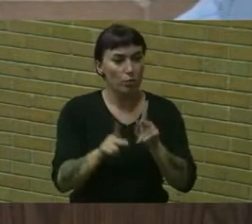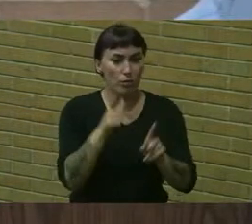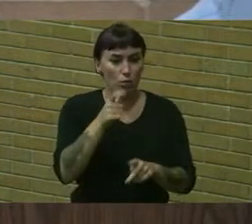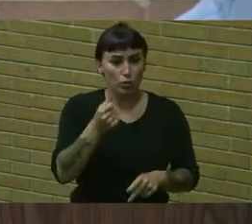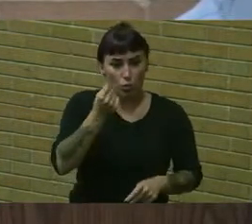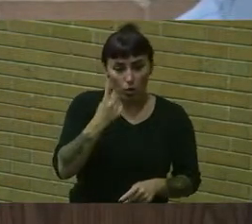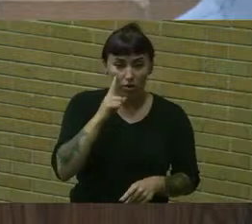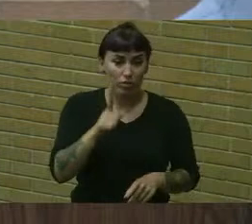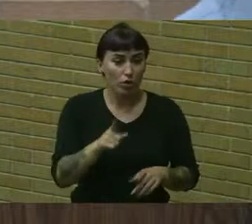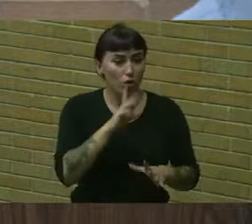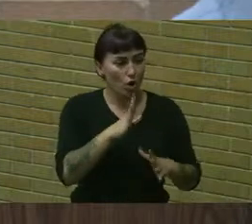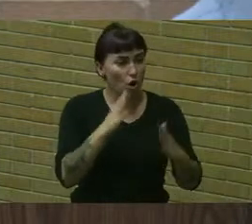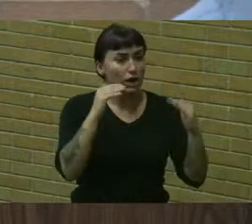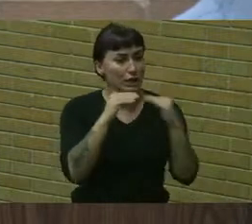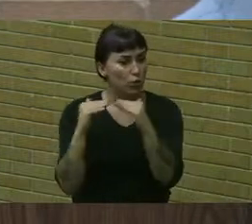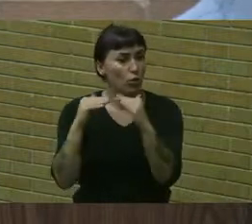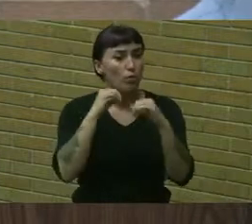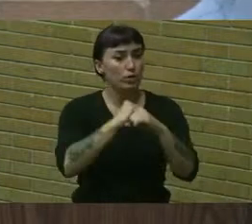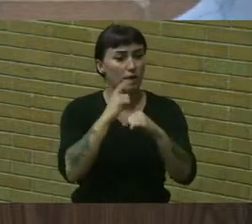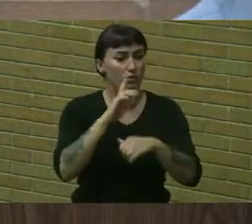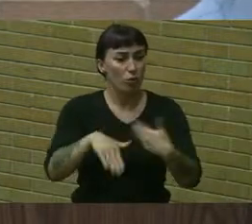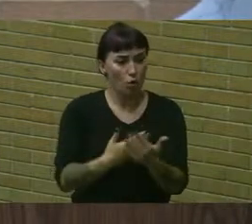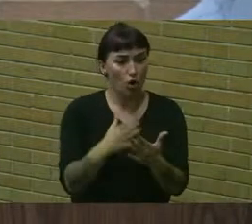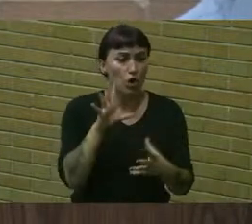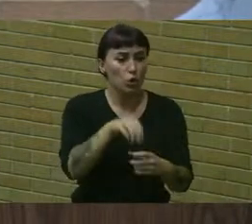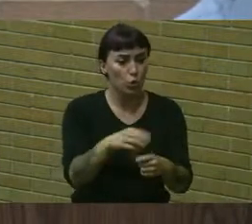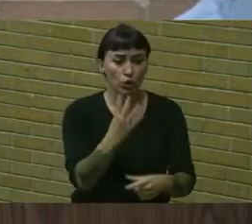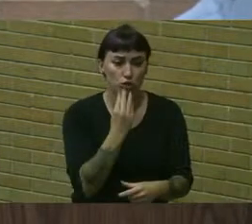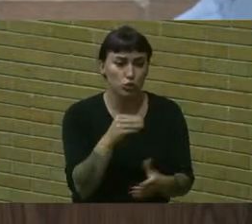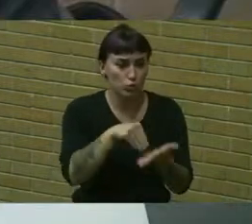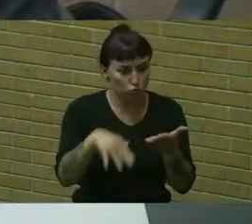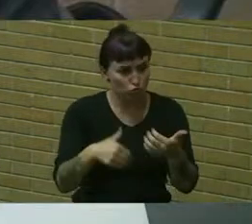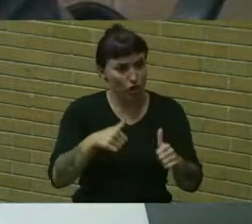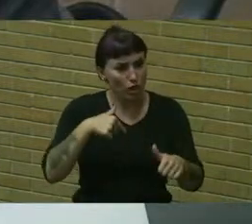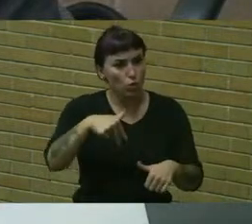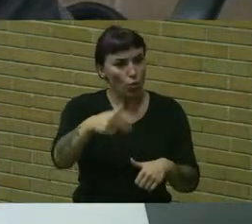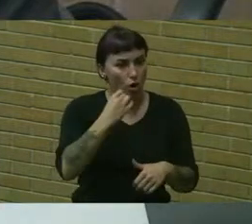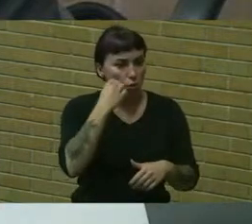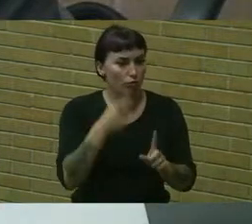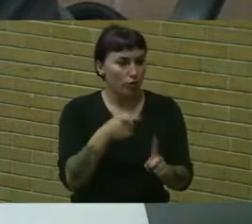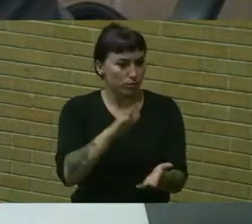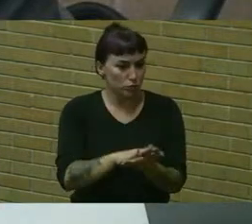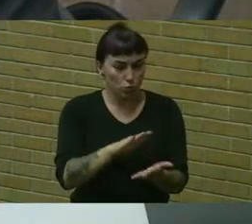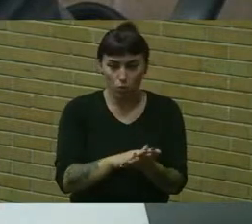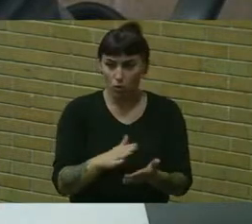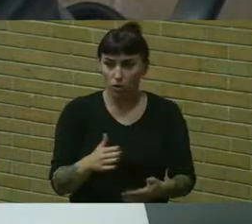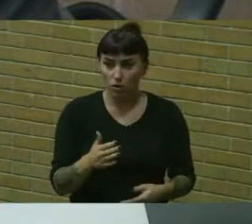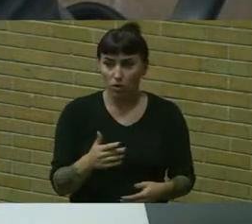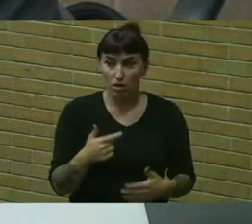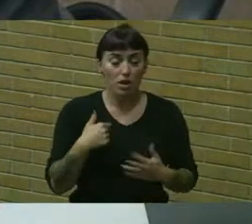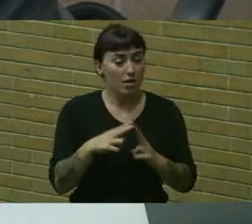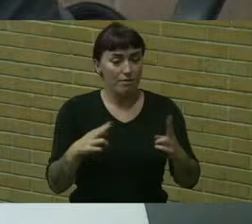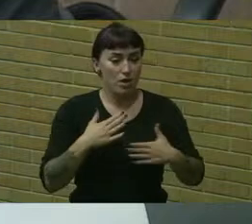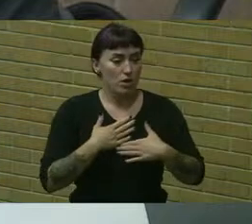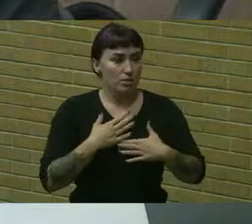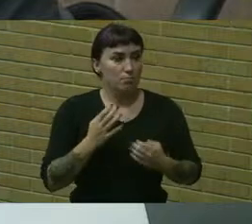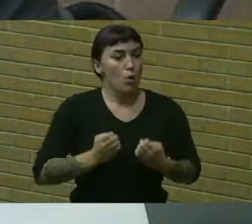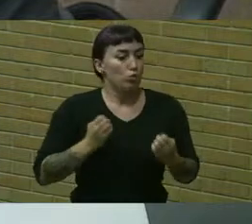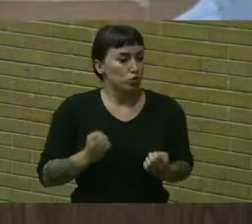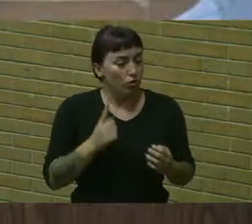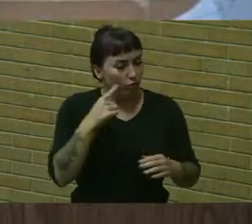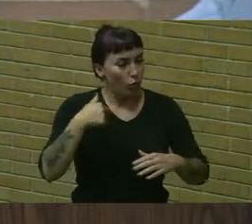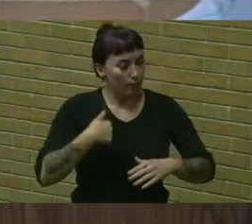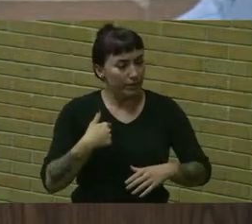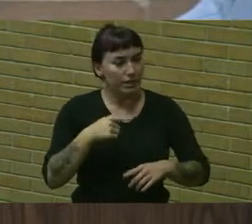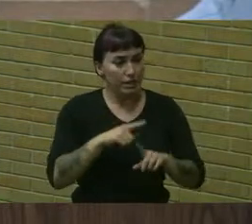there's equal protection for all, including Jewish students trying to walk home from school. And this is very emotional for me, but